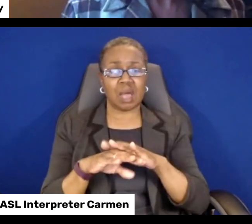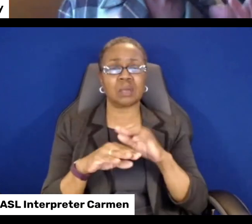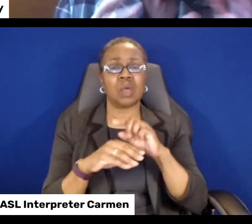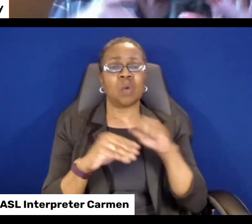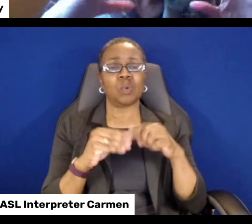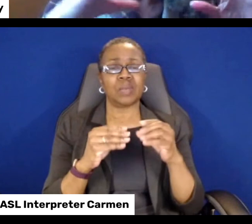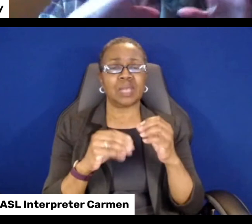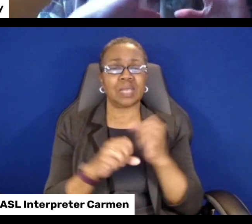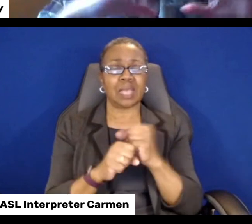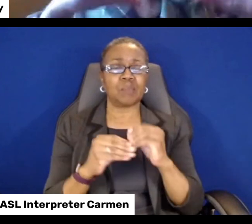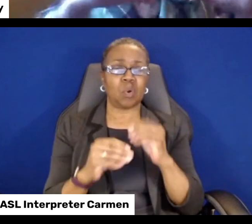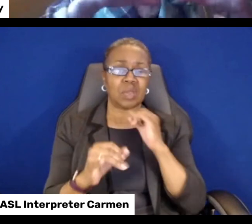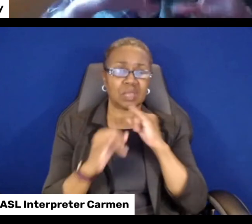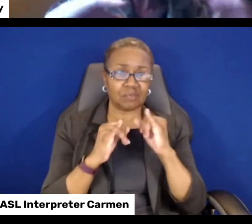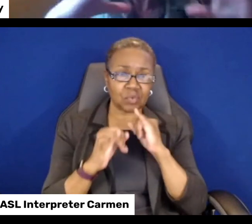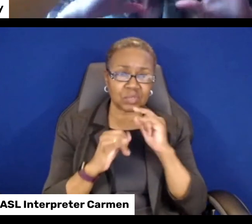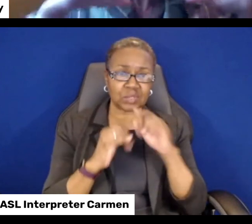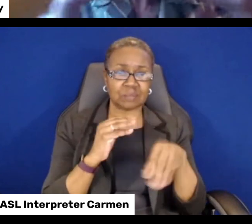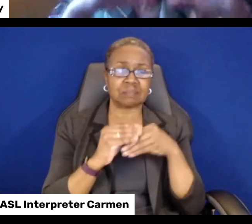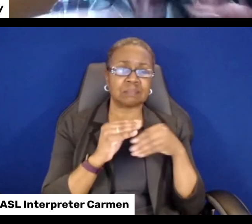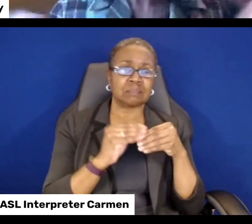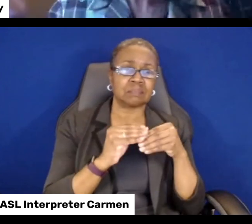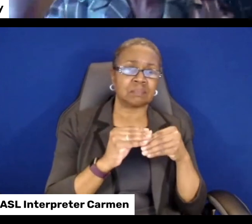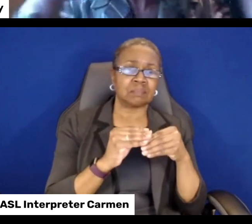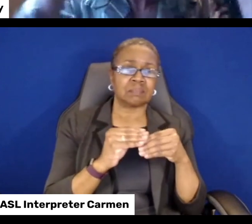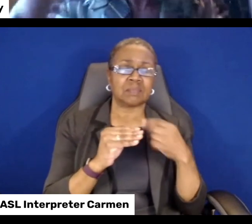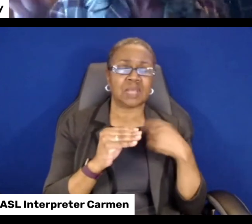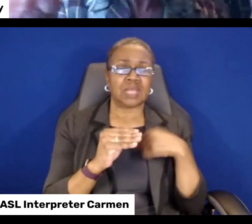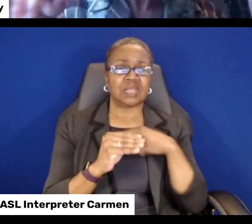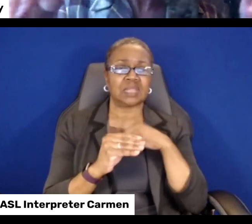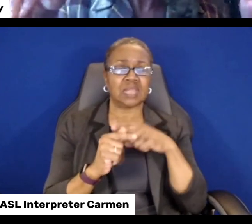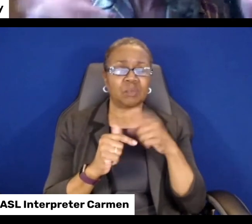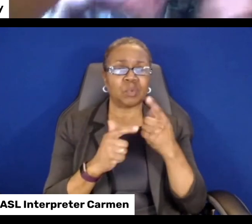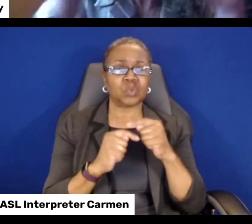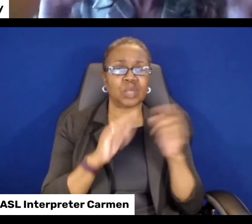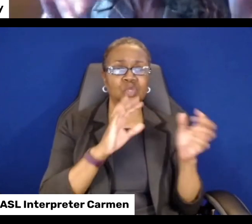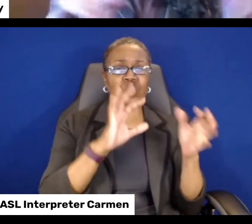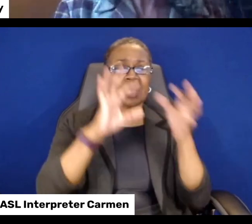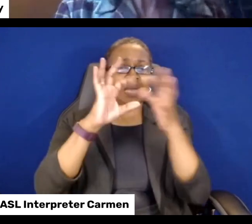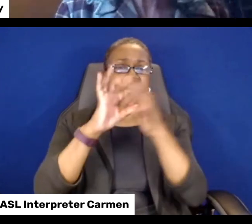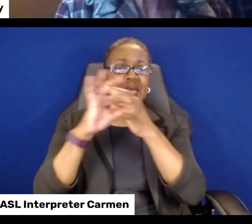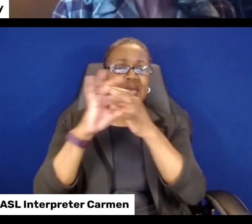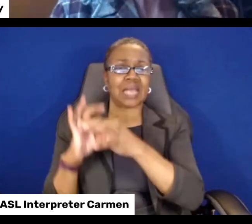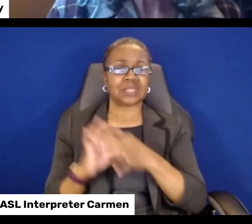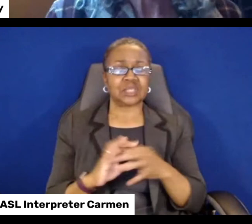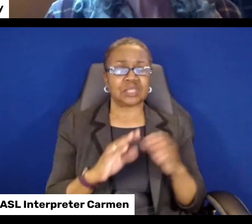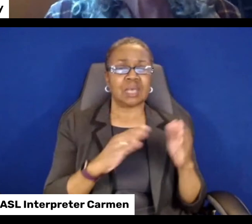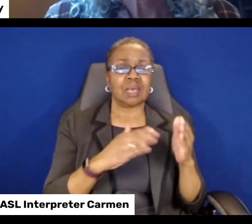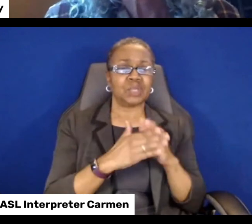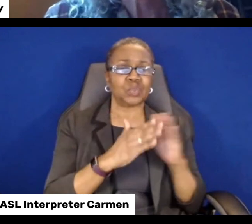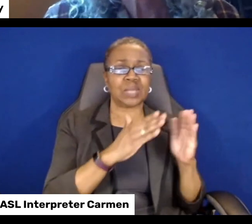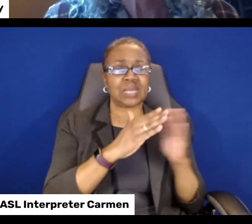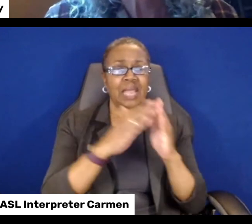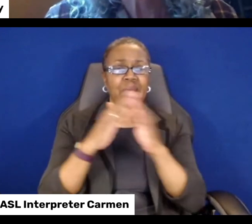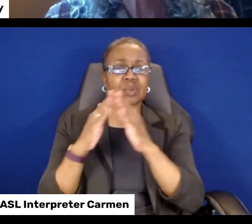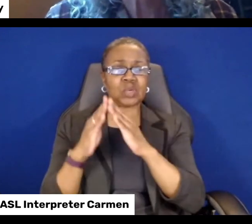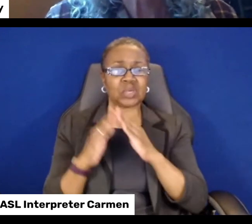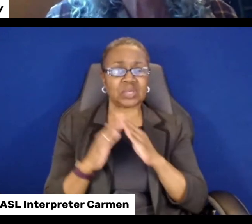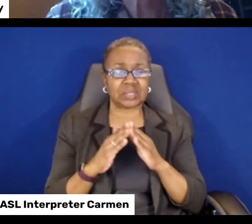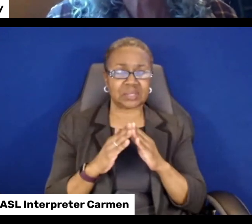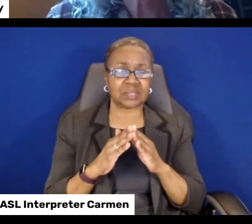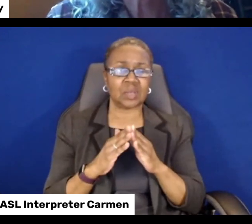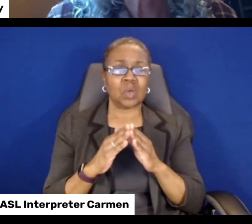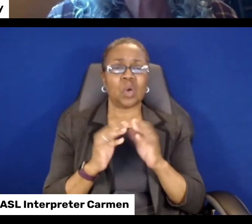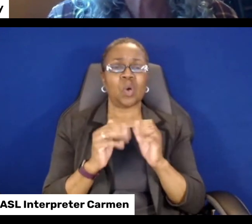things. And then we're going to try to do, you know, connections between neighborhoods, among neighborhoods, with